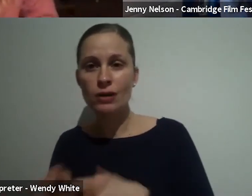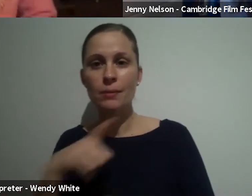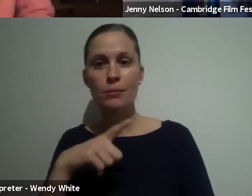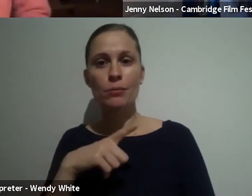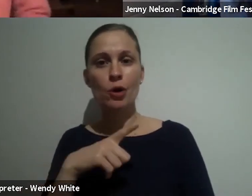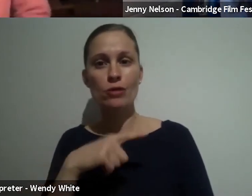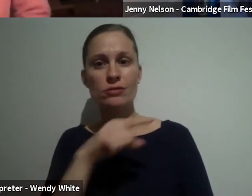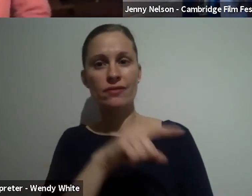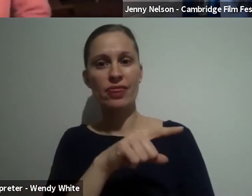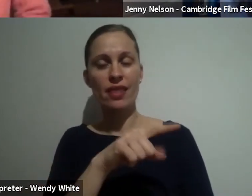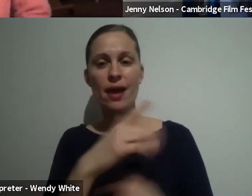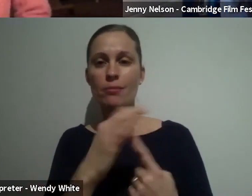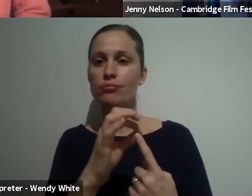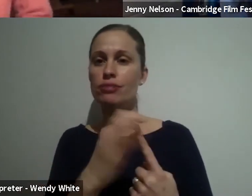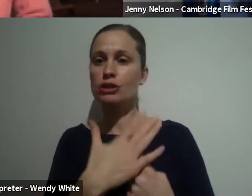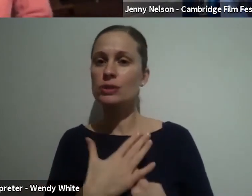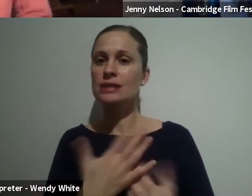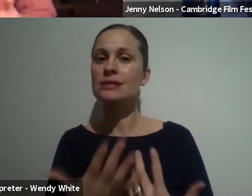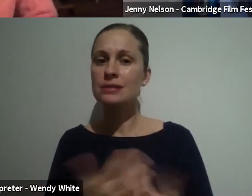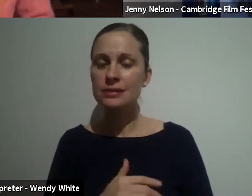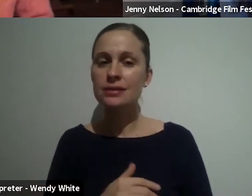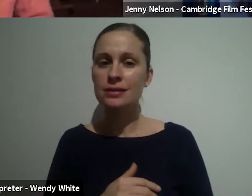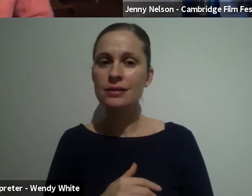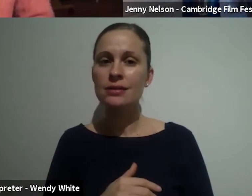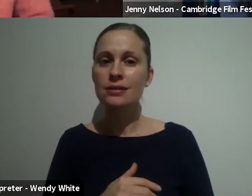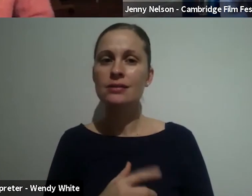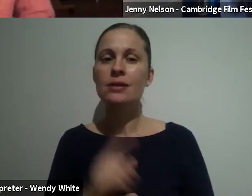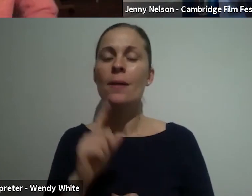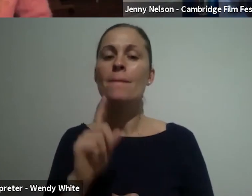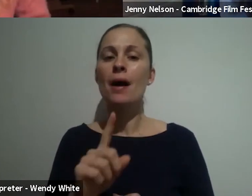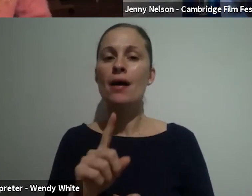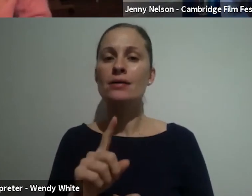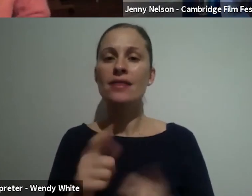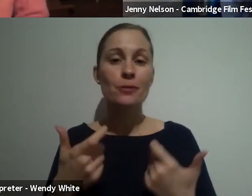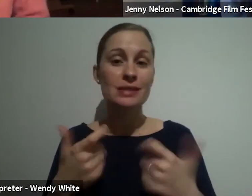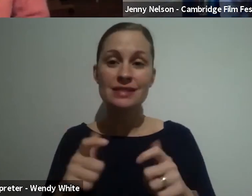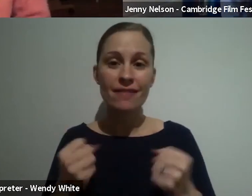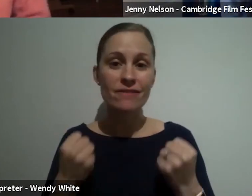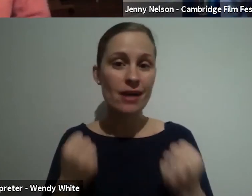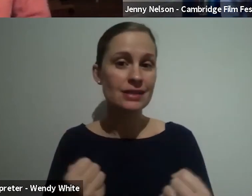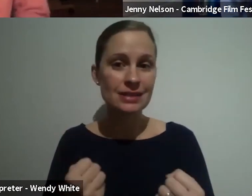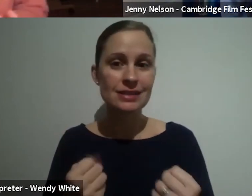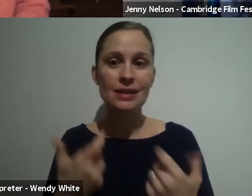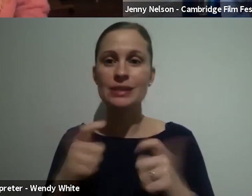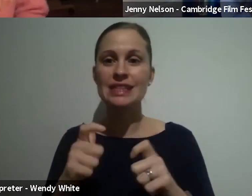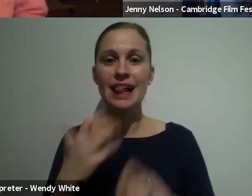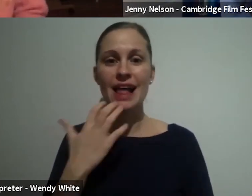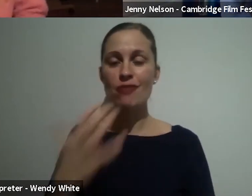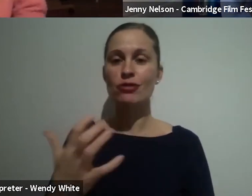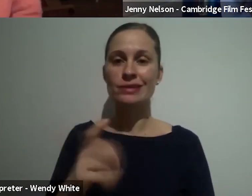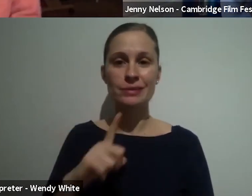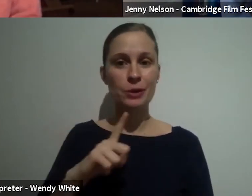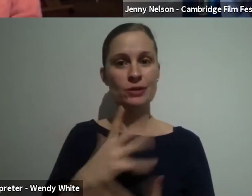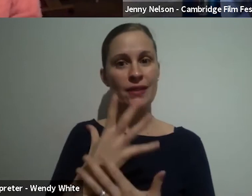prejudices, but that the truth is that they were fighters and they were heroines because they were totally alone.